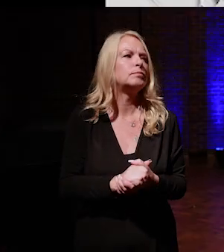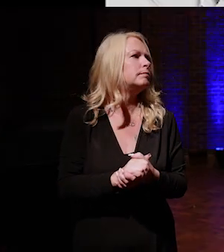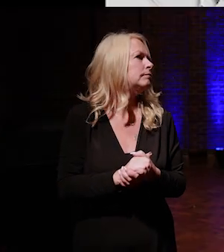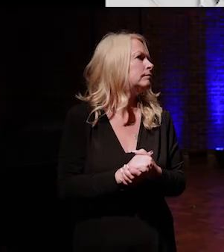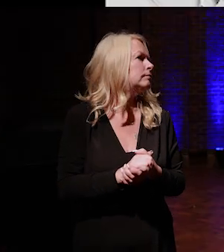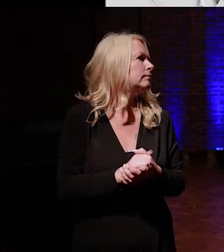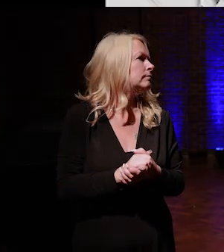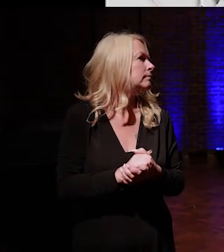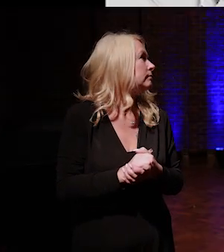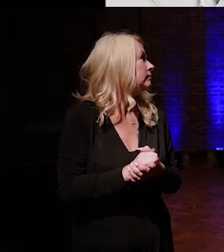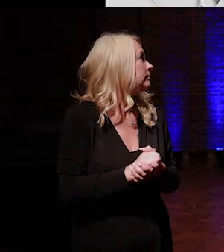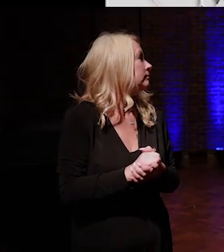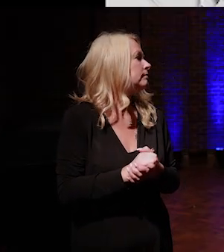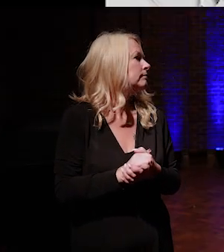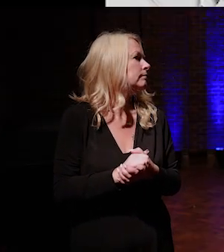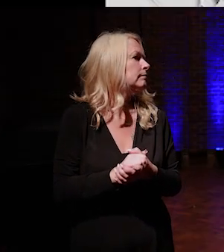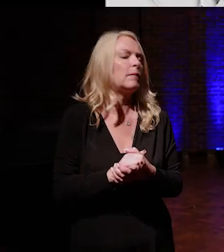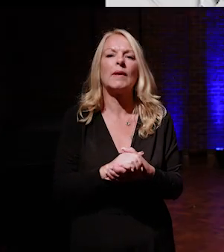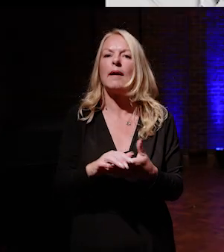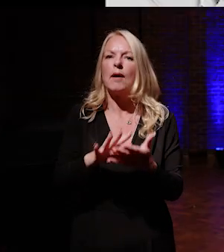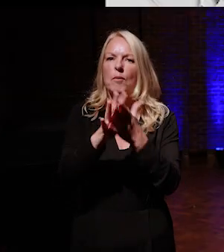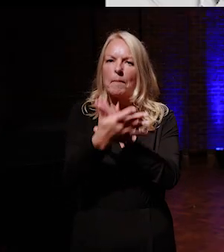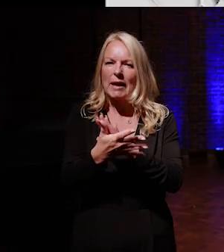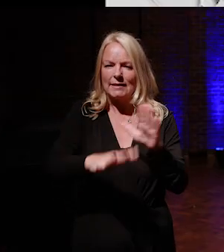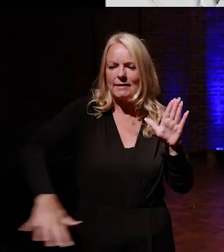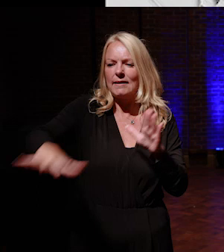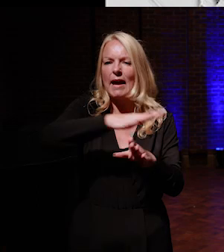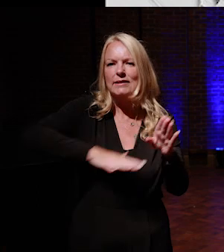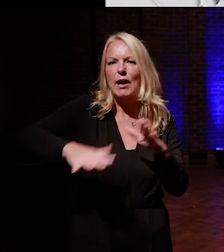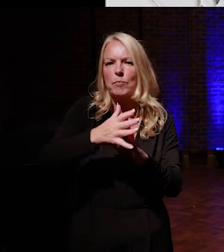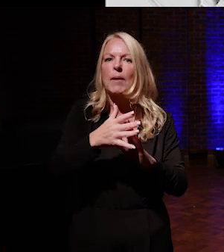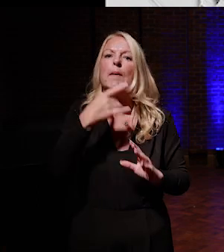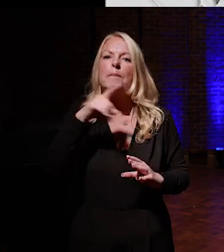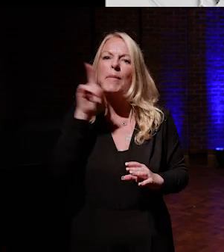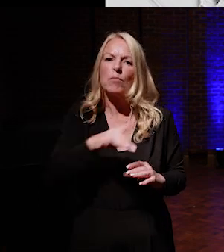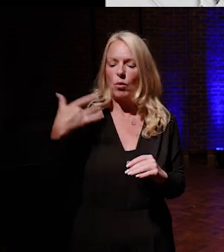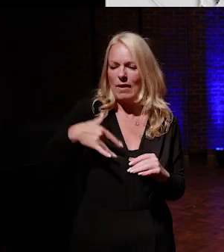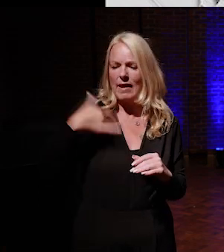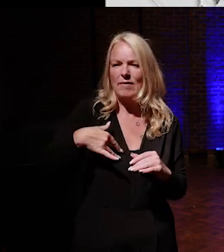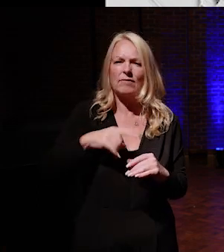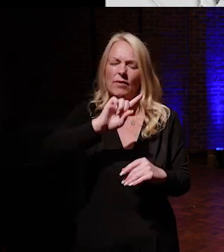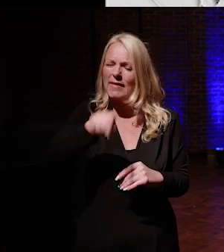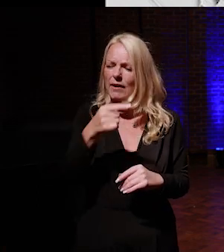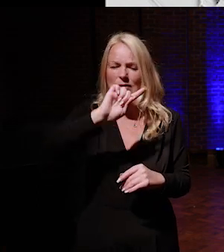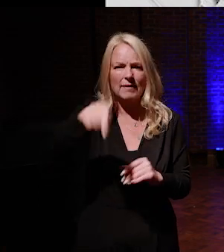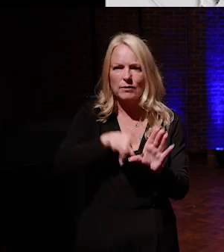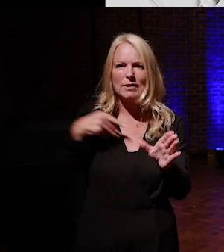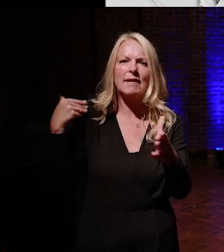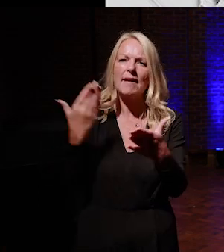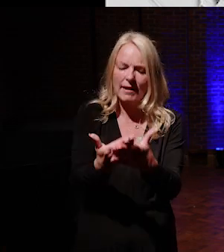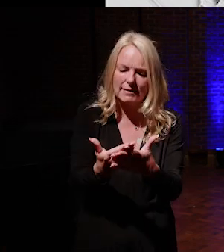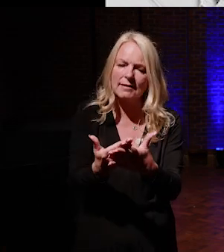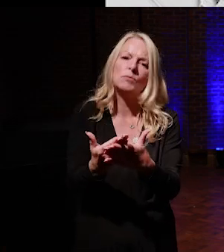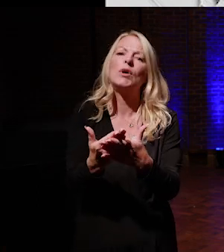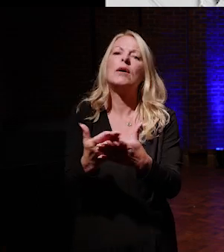So let's look at this messy landscape. Where people have been living for thousands of years and